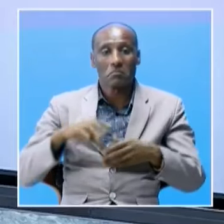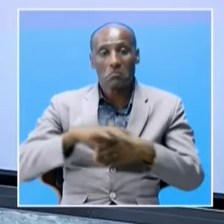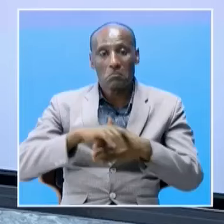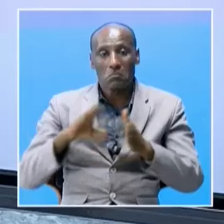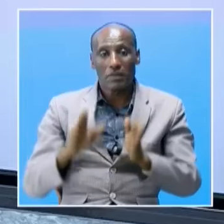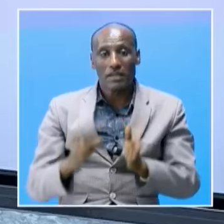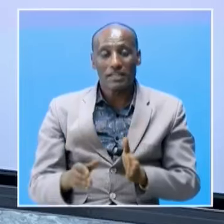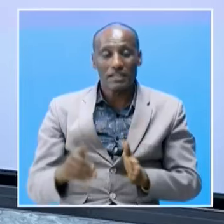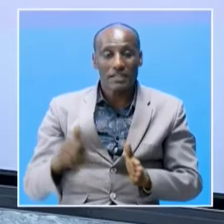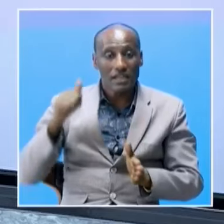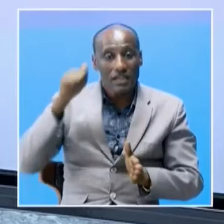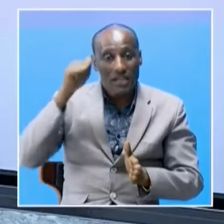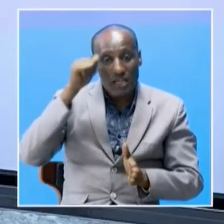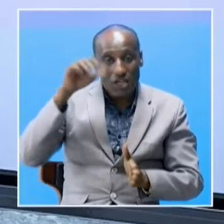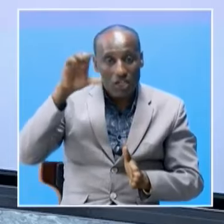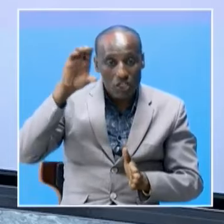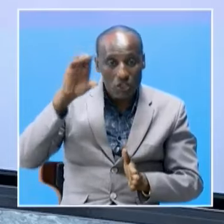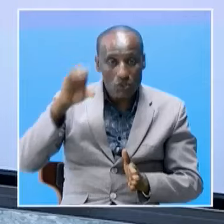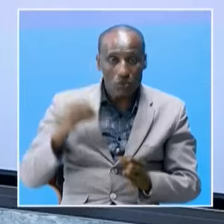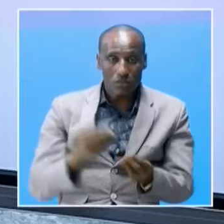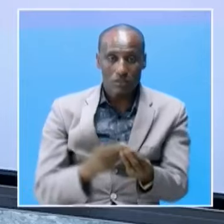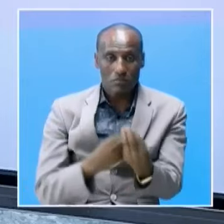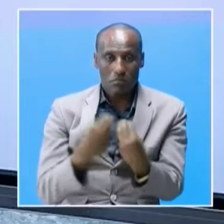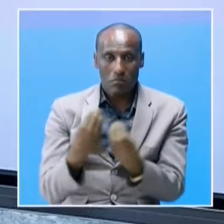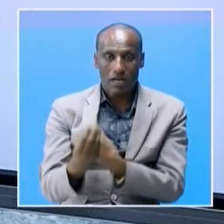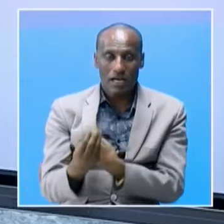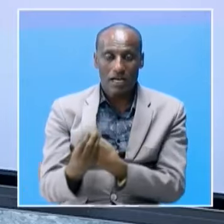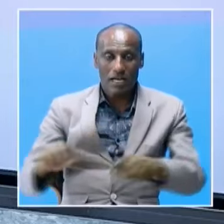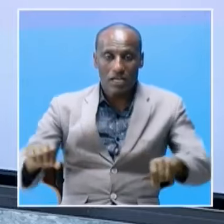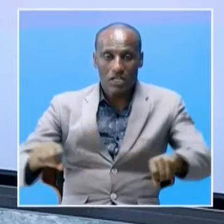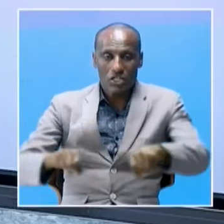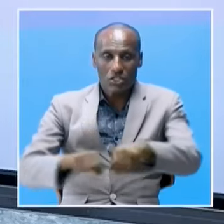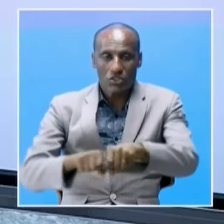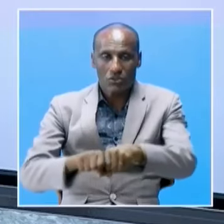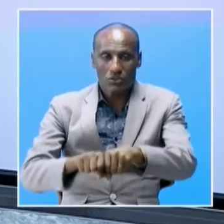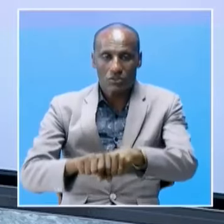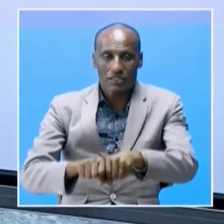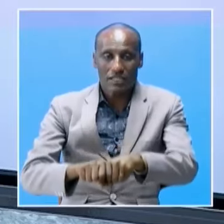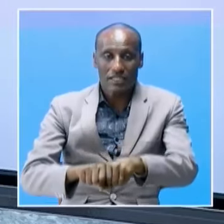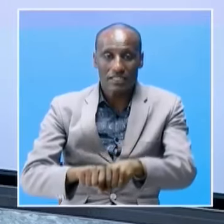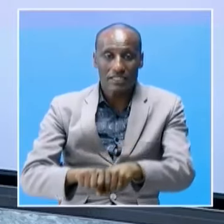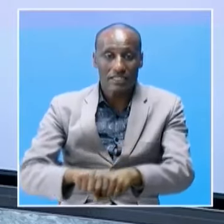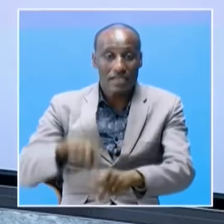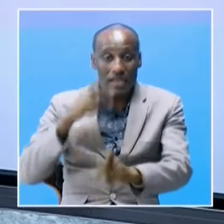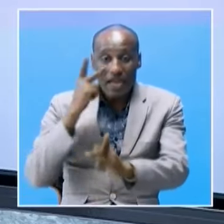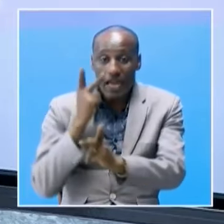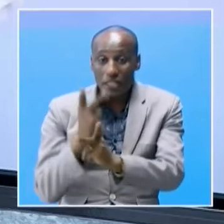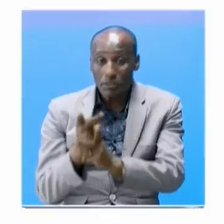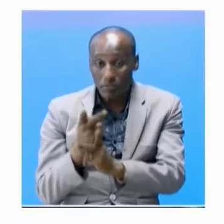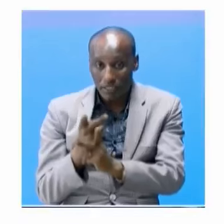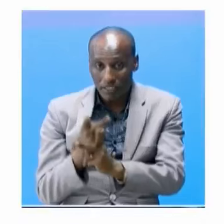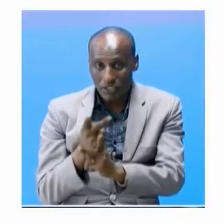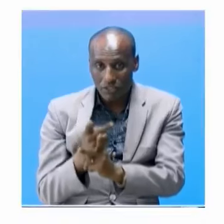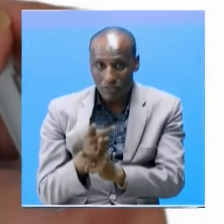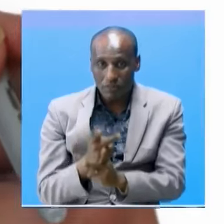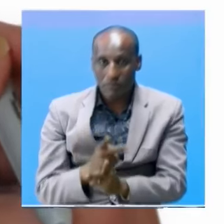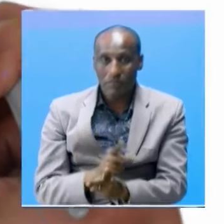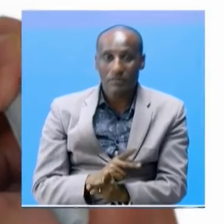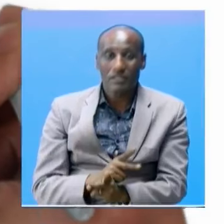buy shoes. What is this? It is expectation. In this case, we are talking